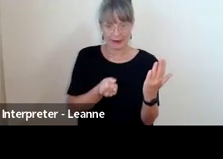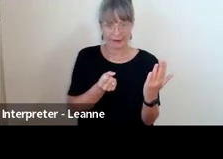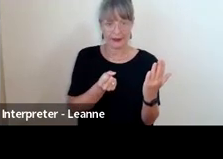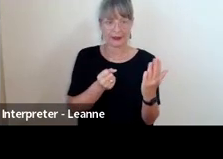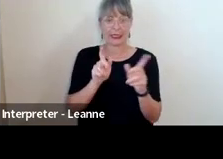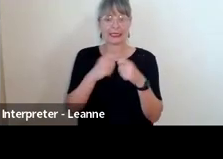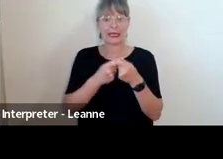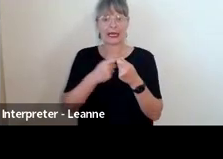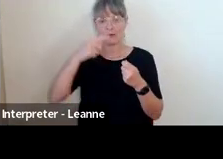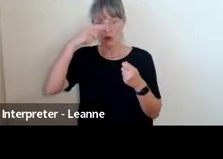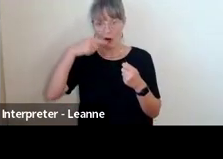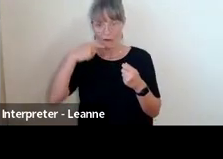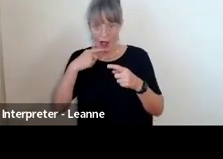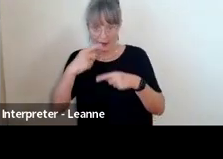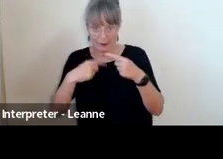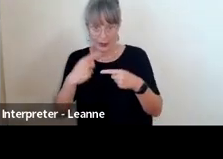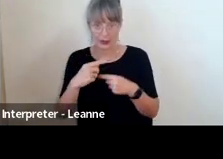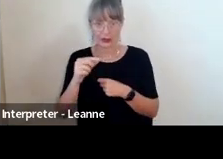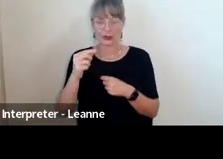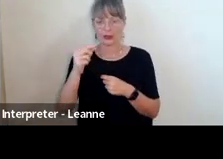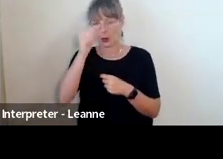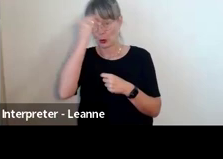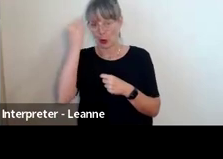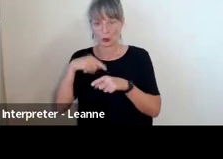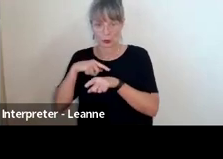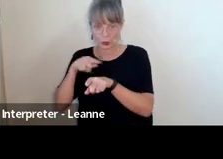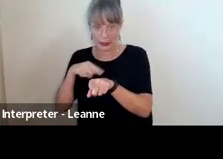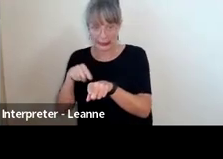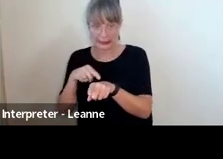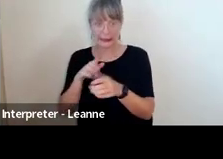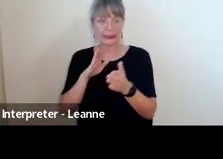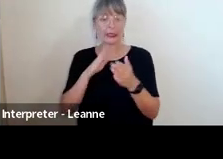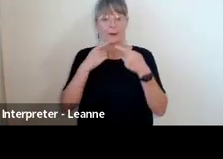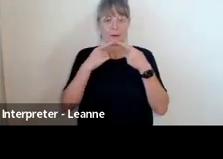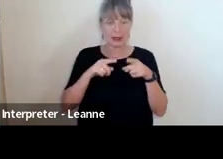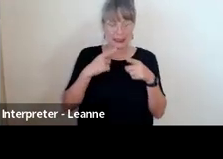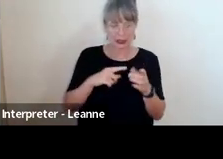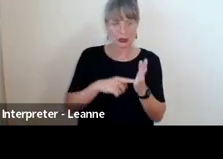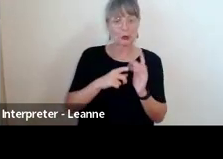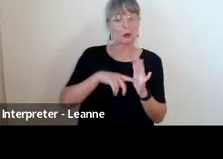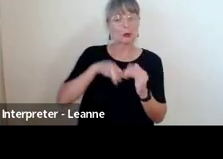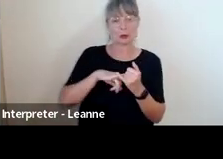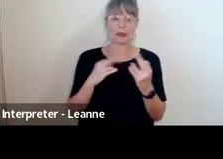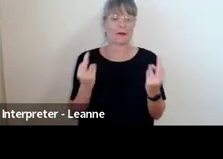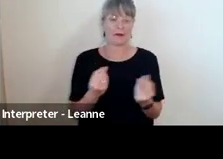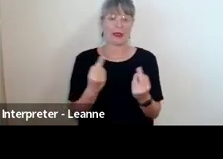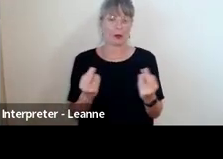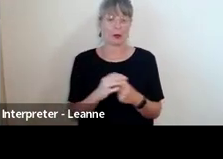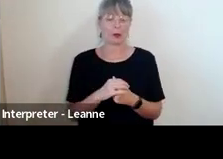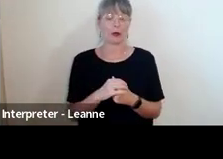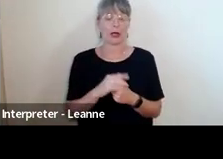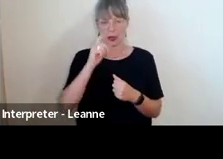goal tracking, document storage, and messaging tools. The ability to customize app privilege settings for every team